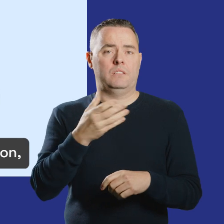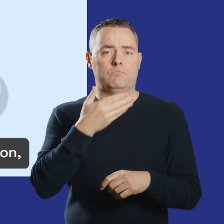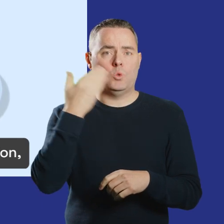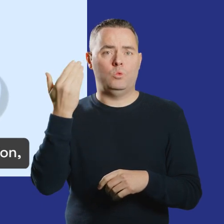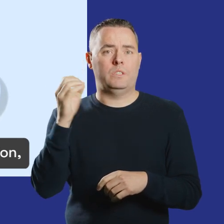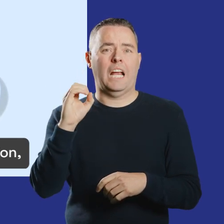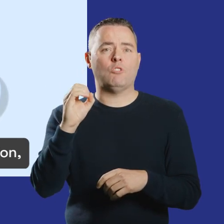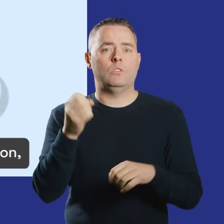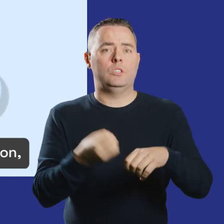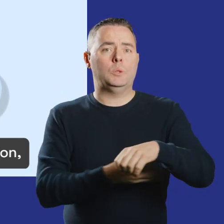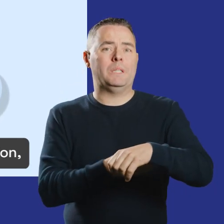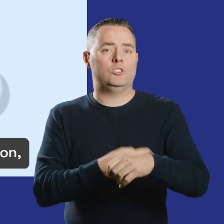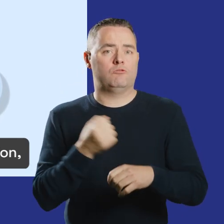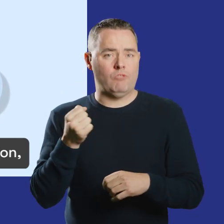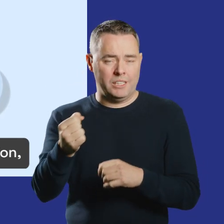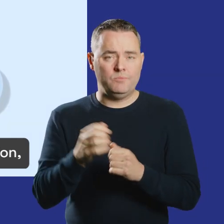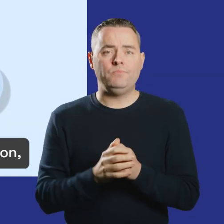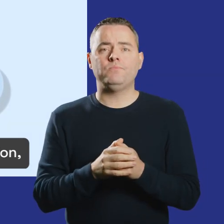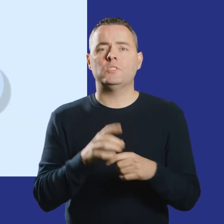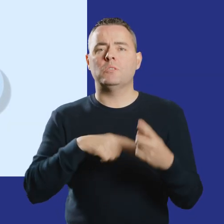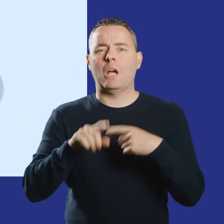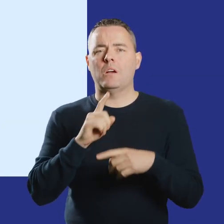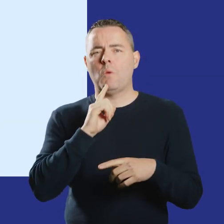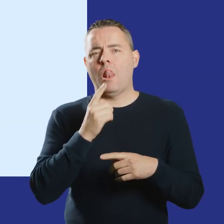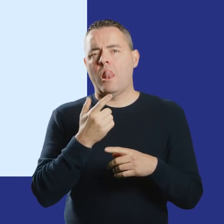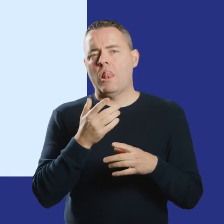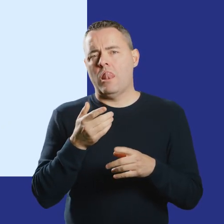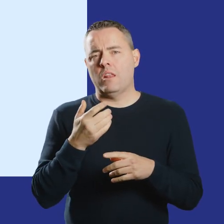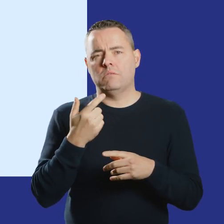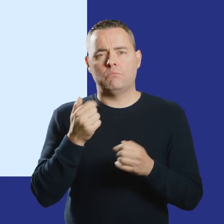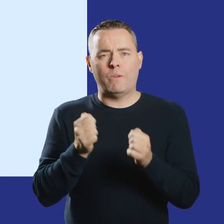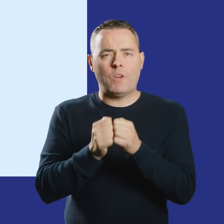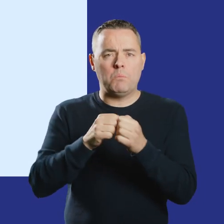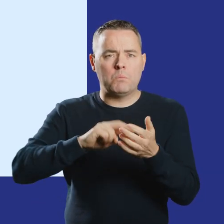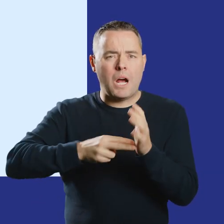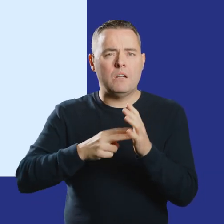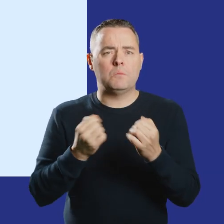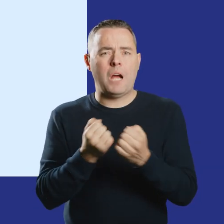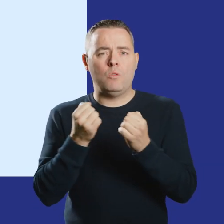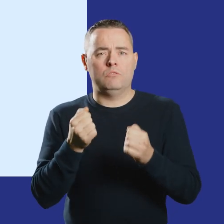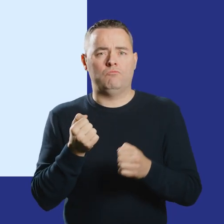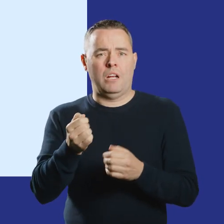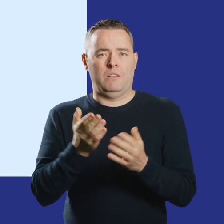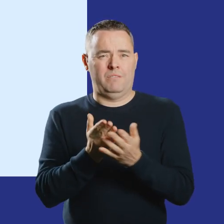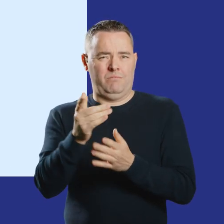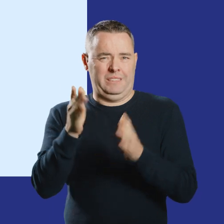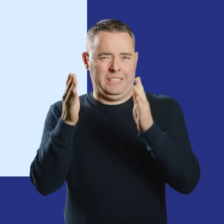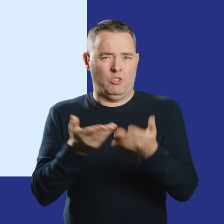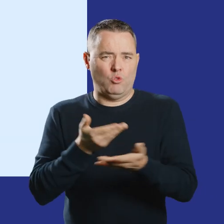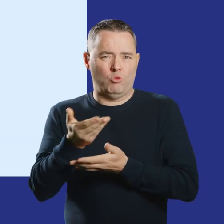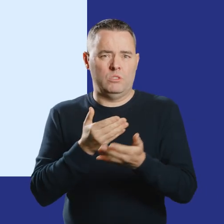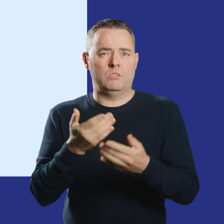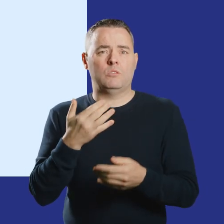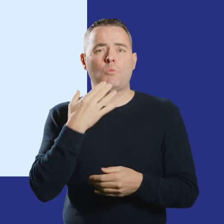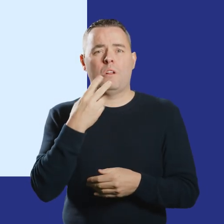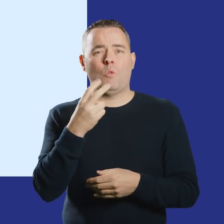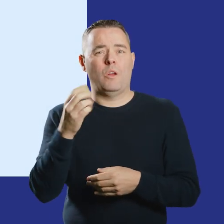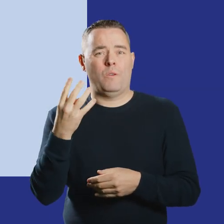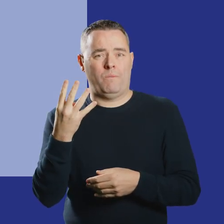our plans for powering trains during statutory consultation, which will follow our 2024 non-statutory